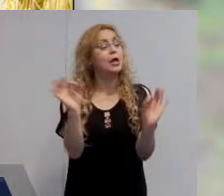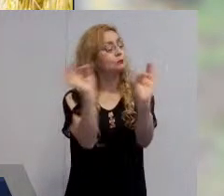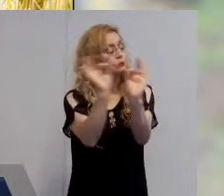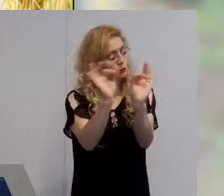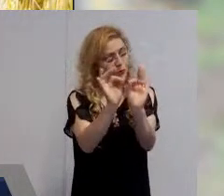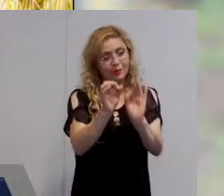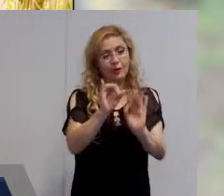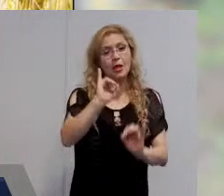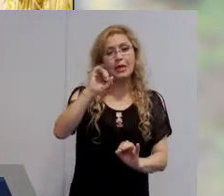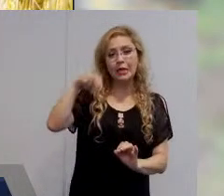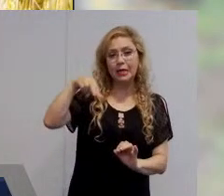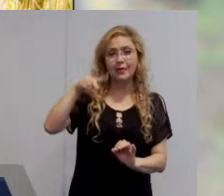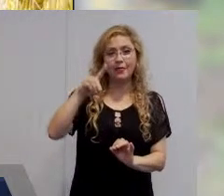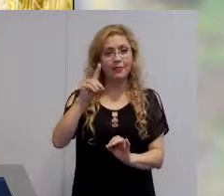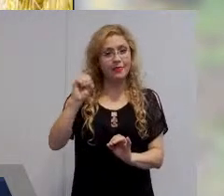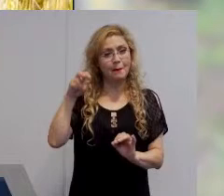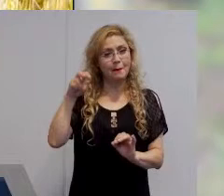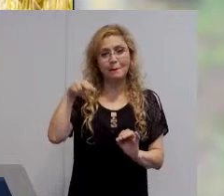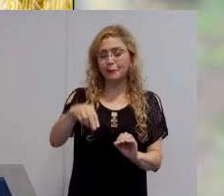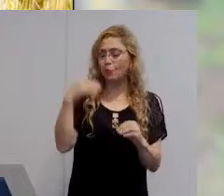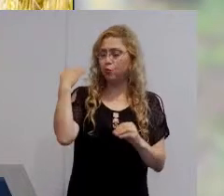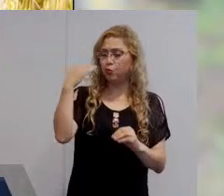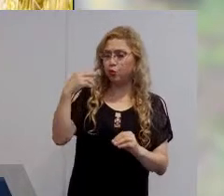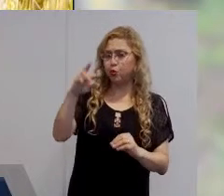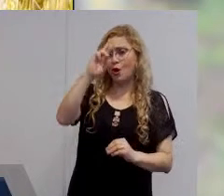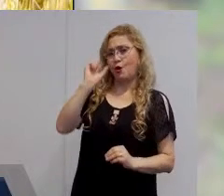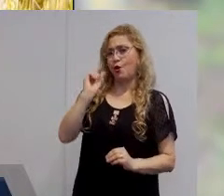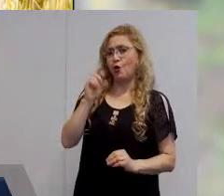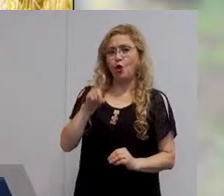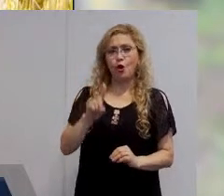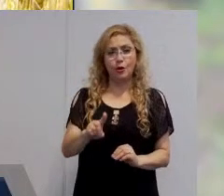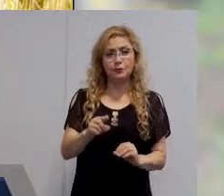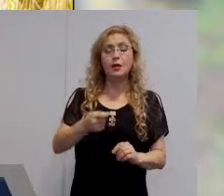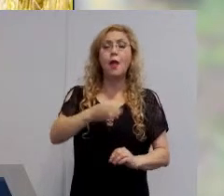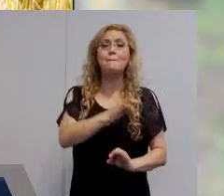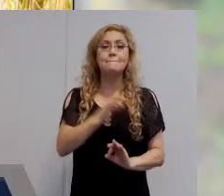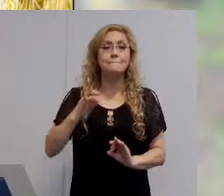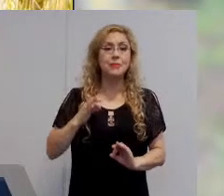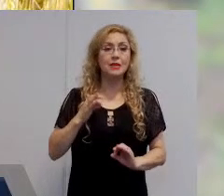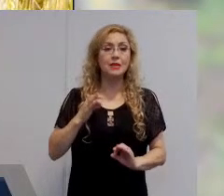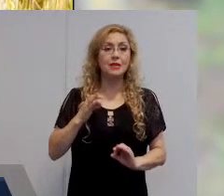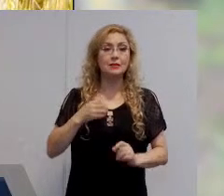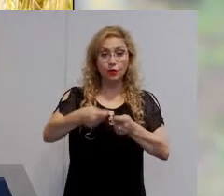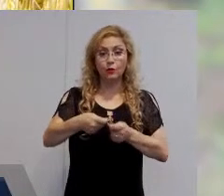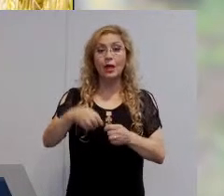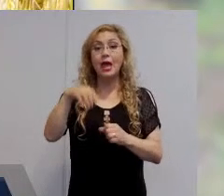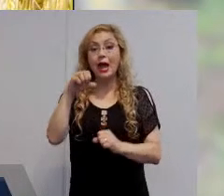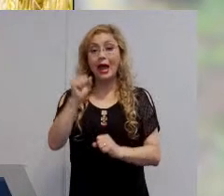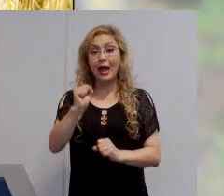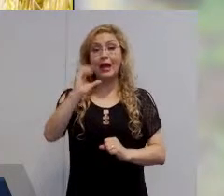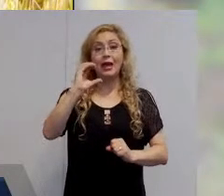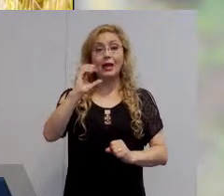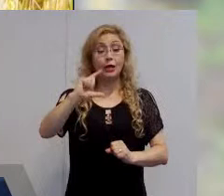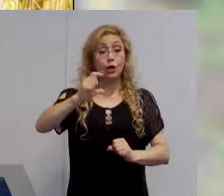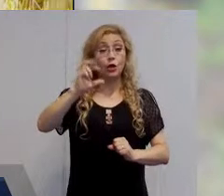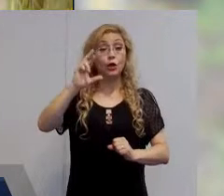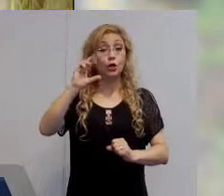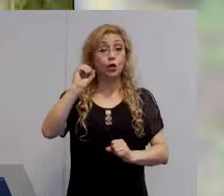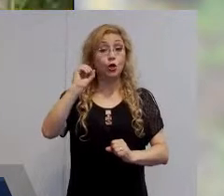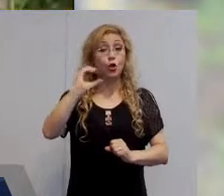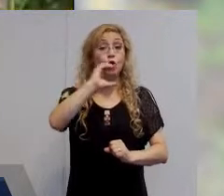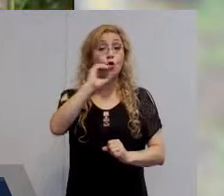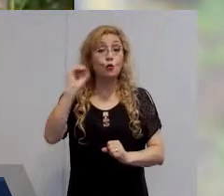this, and INDA plays an essential role there, also with the cooperatives, AgroCop, Innova,